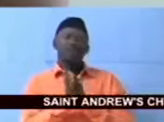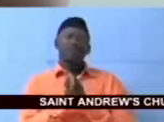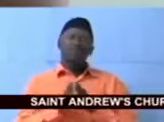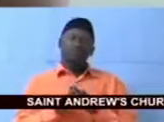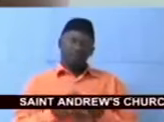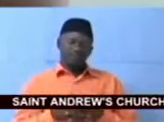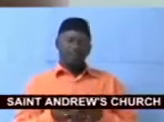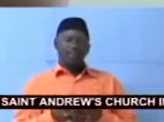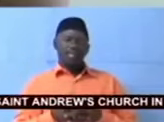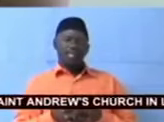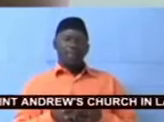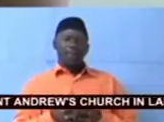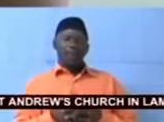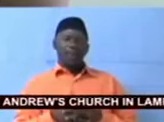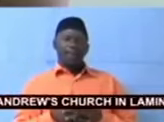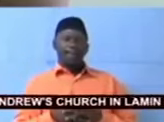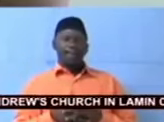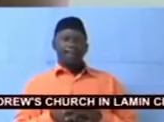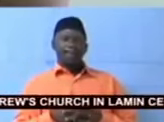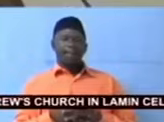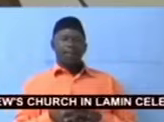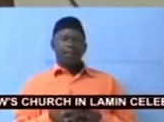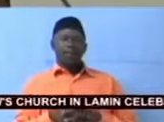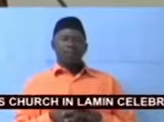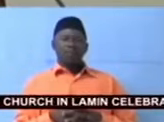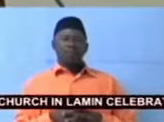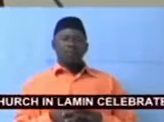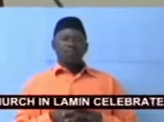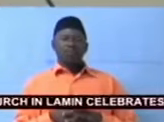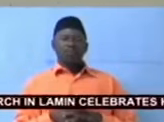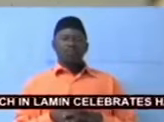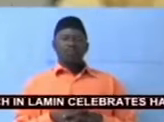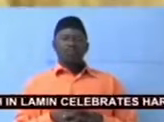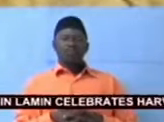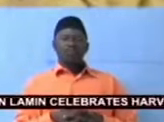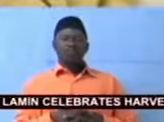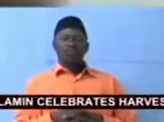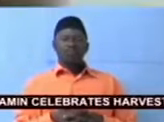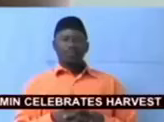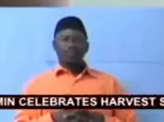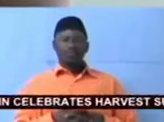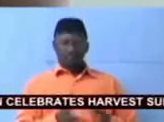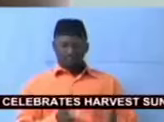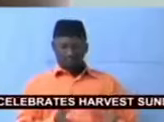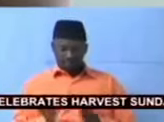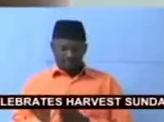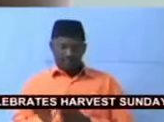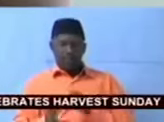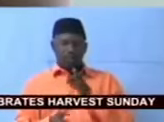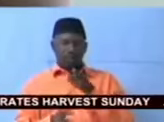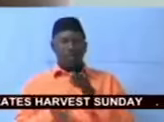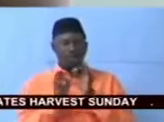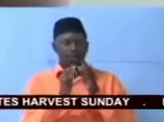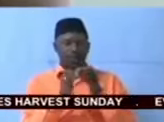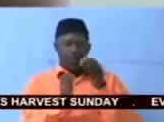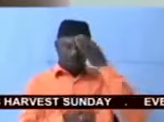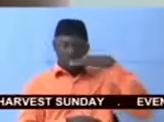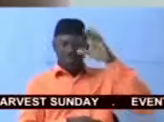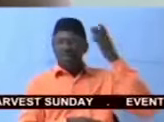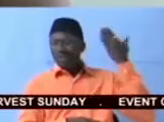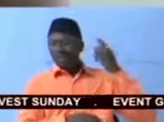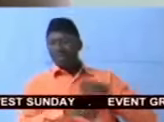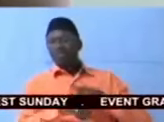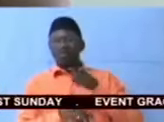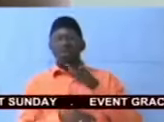leral suñu waxe ñi ñoo third class magistrate ñoy ñan. You've told the commission that you were a first class magistrate